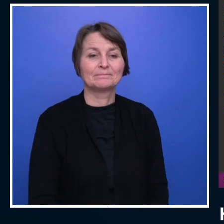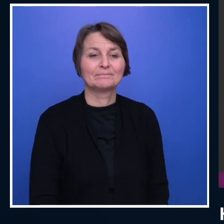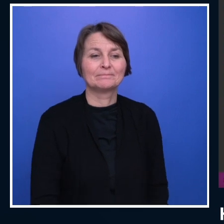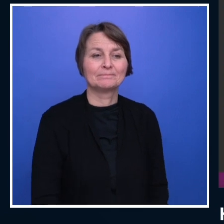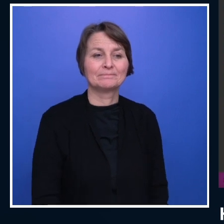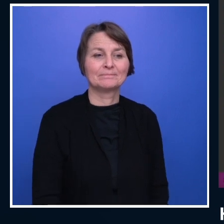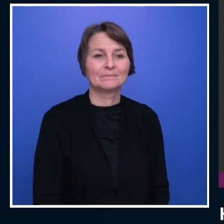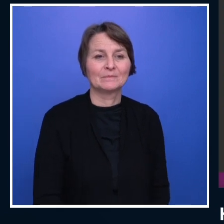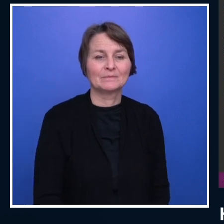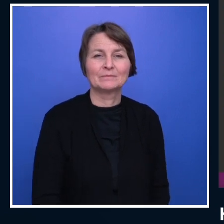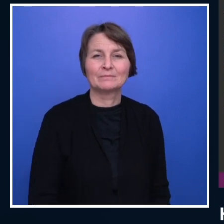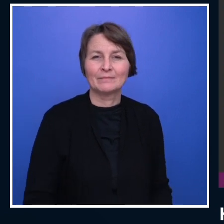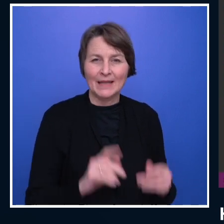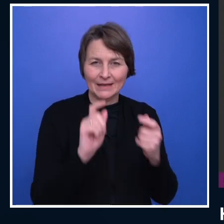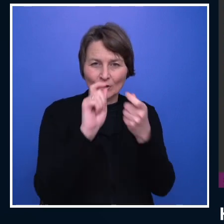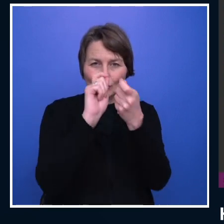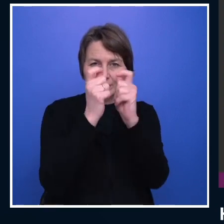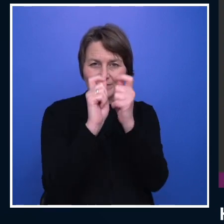configuration,